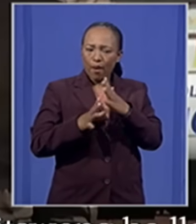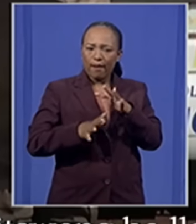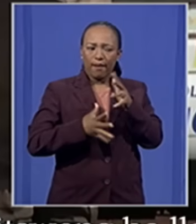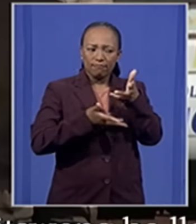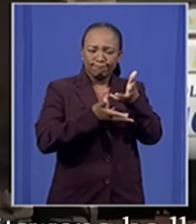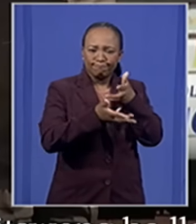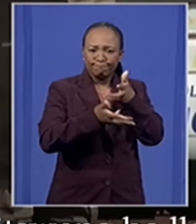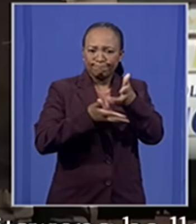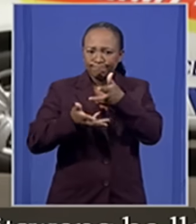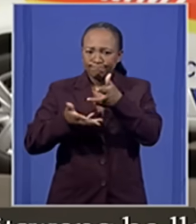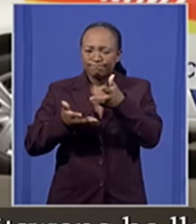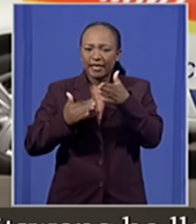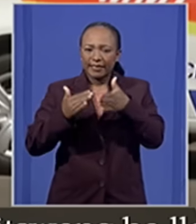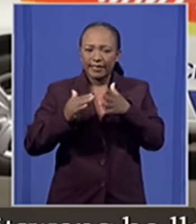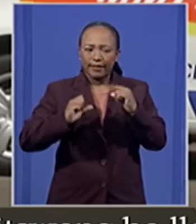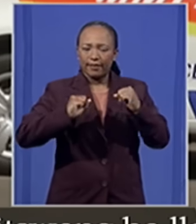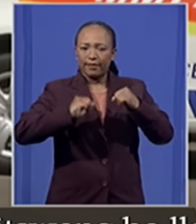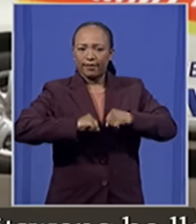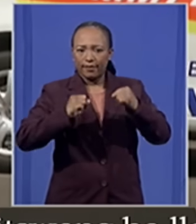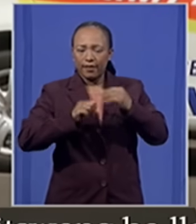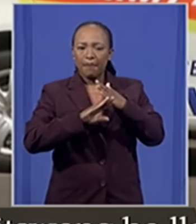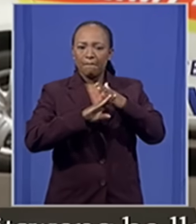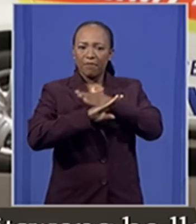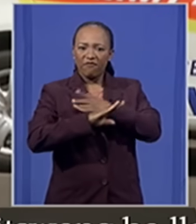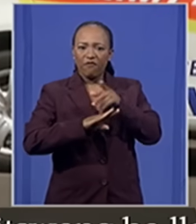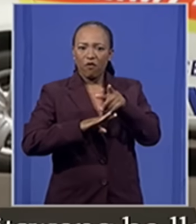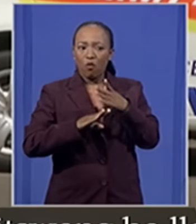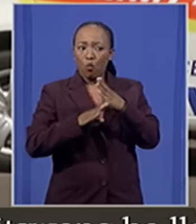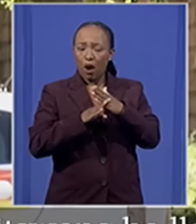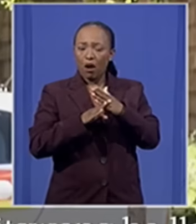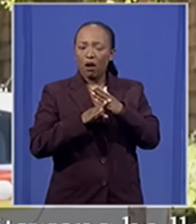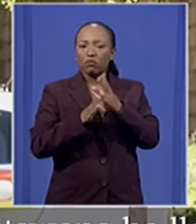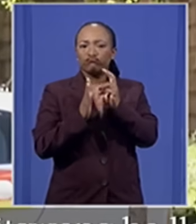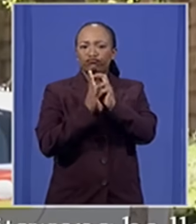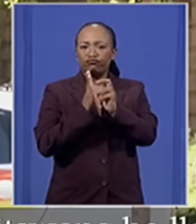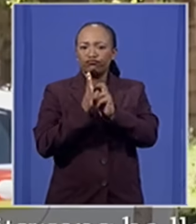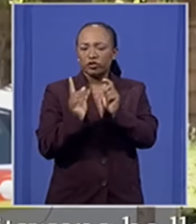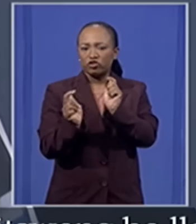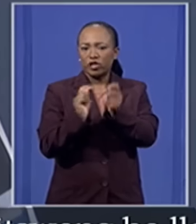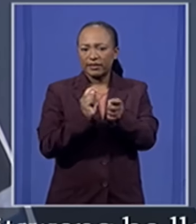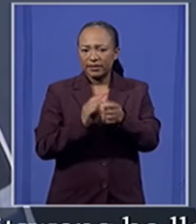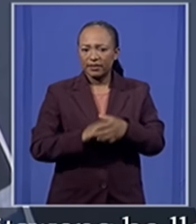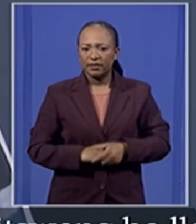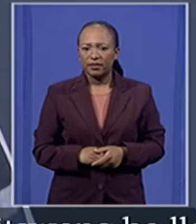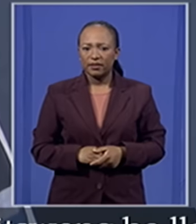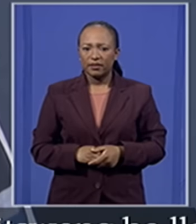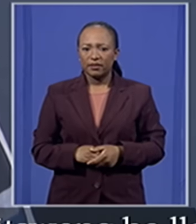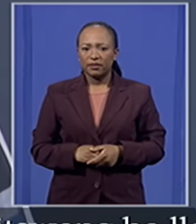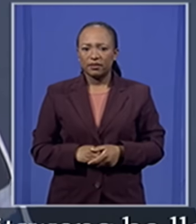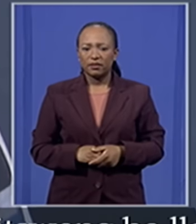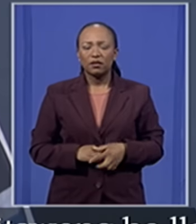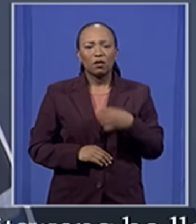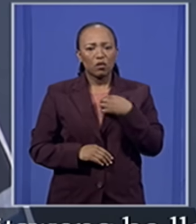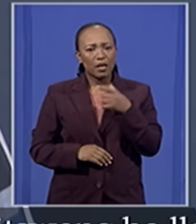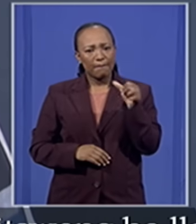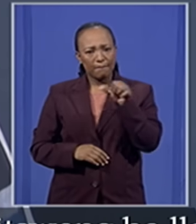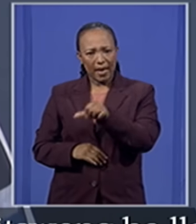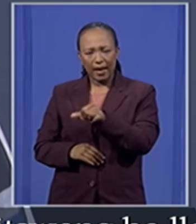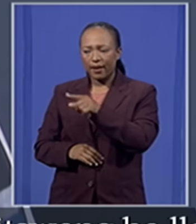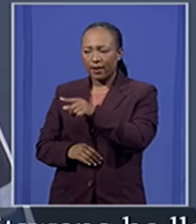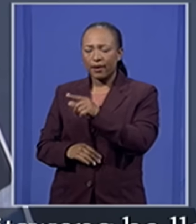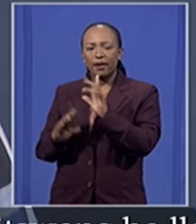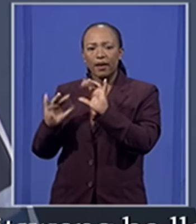fihlella tumellano pele maemo a tshebetso a basebetsi a fetolwa. Ya ba ke mo he re khutlelang ho ramosebetsi o tsebe